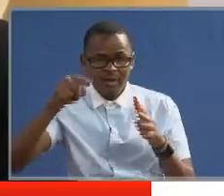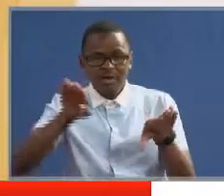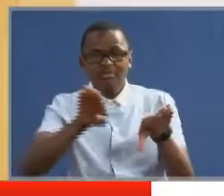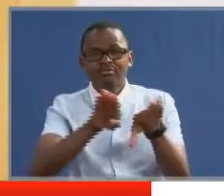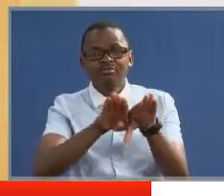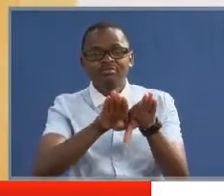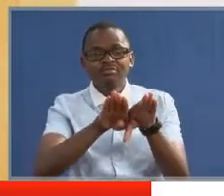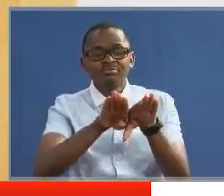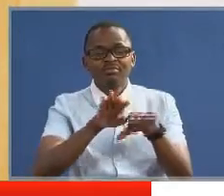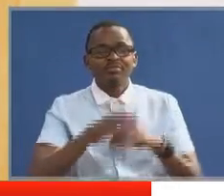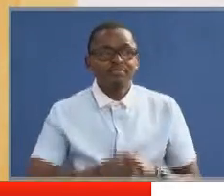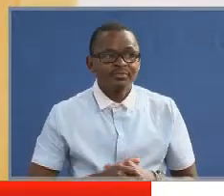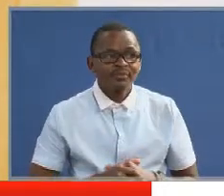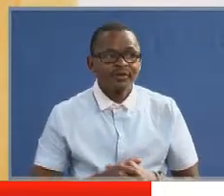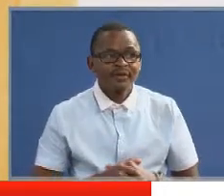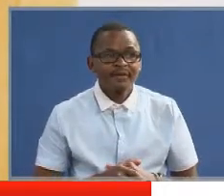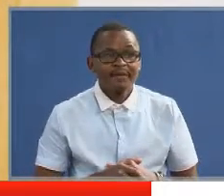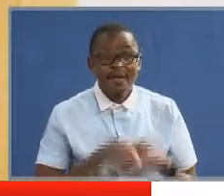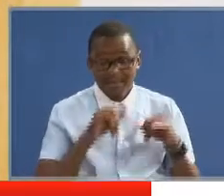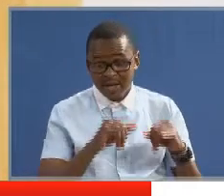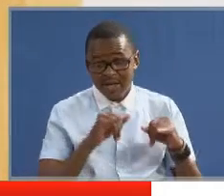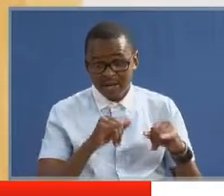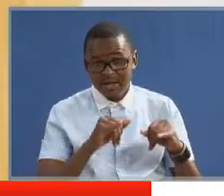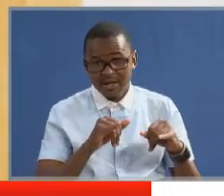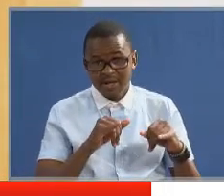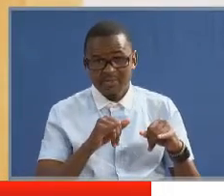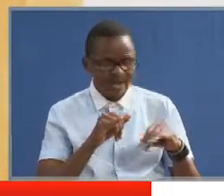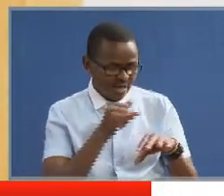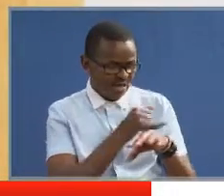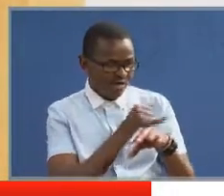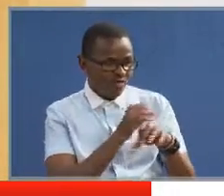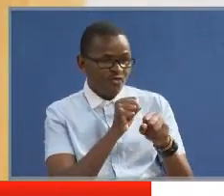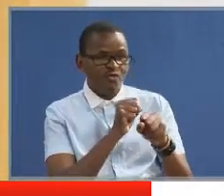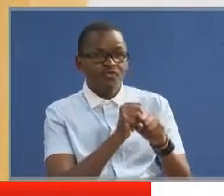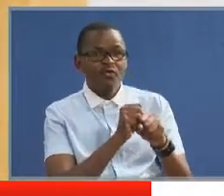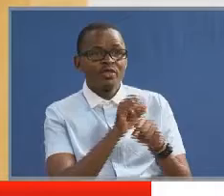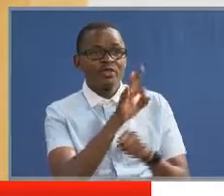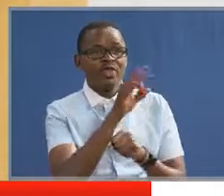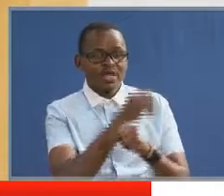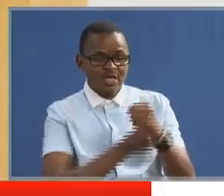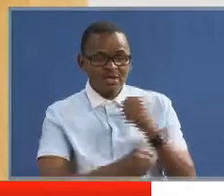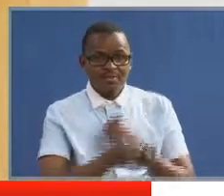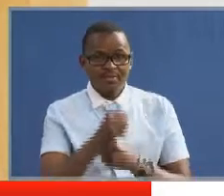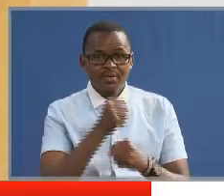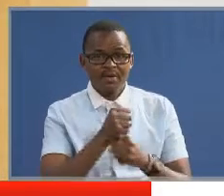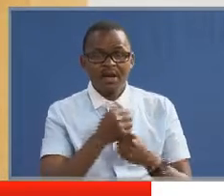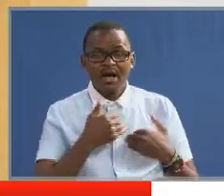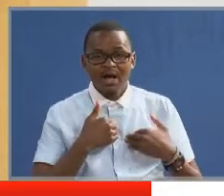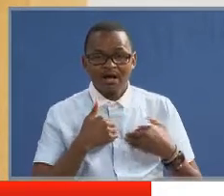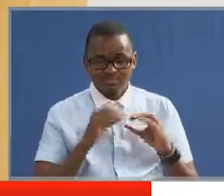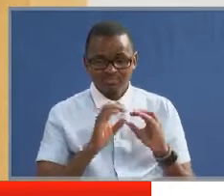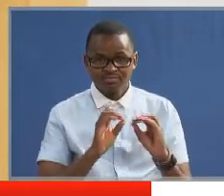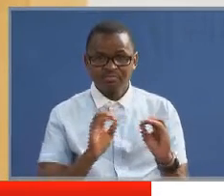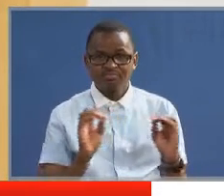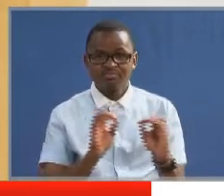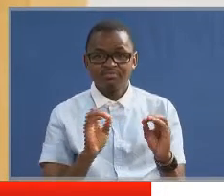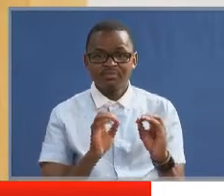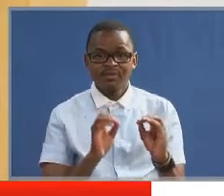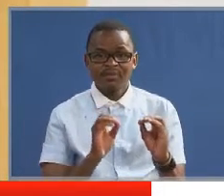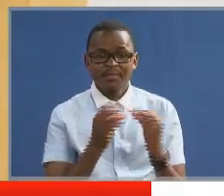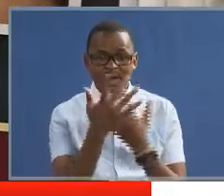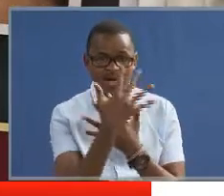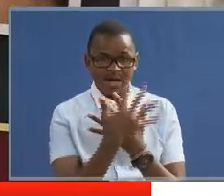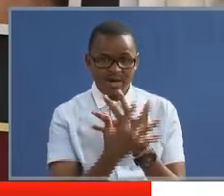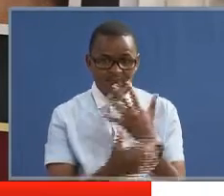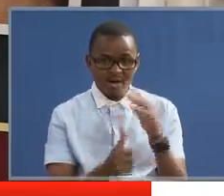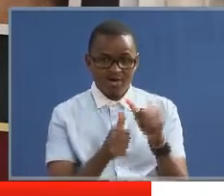ikafunikwa. Mguu ulikuwa imekaa na kidoda kwa miaka 13. Veins hazikuwa zinapeleka damu